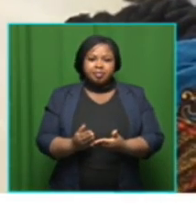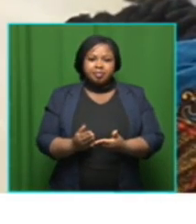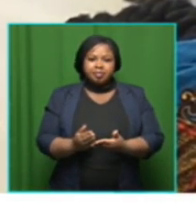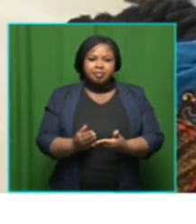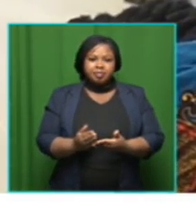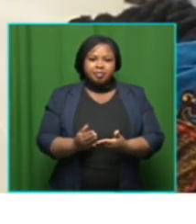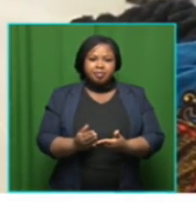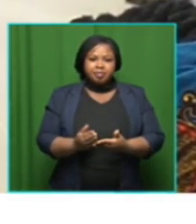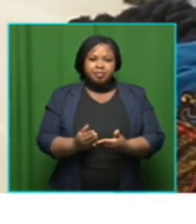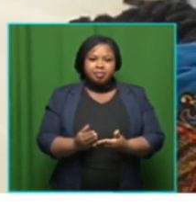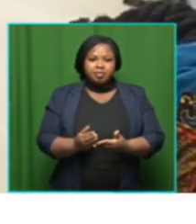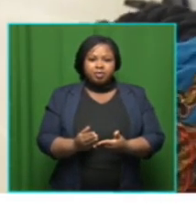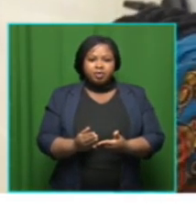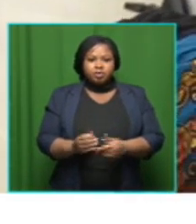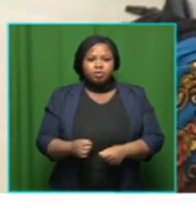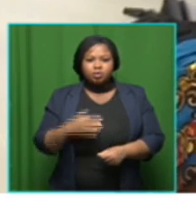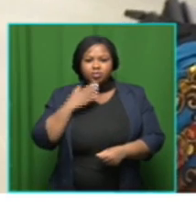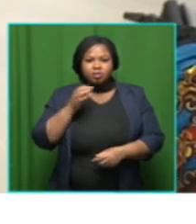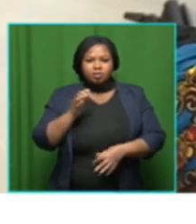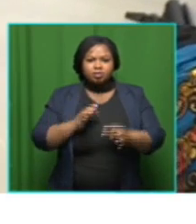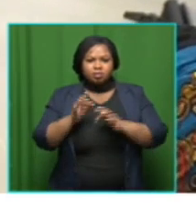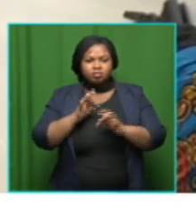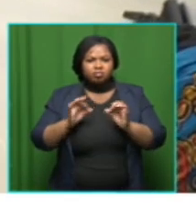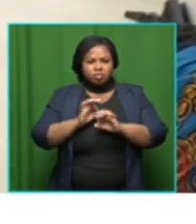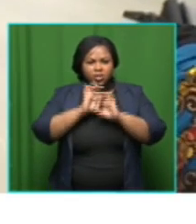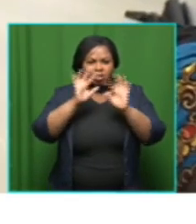immunity to it, myth busting,